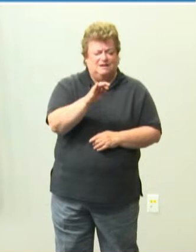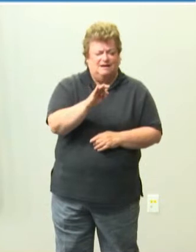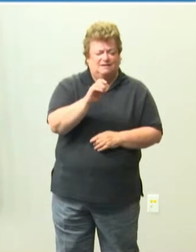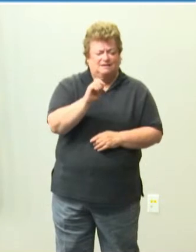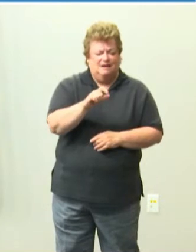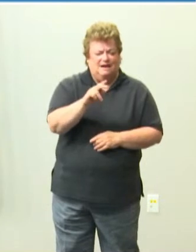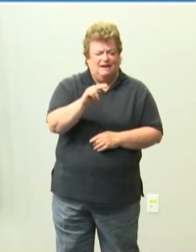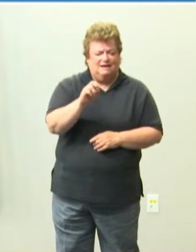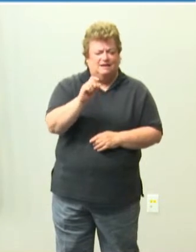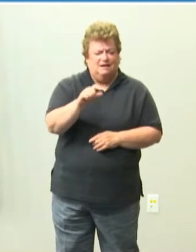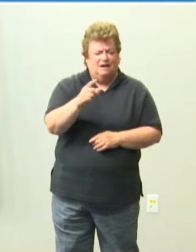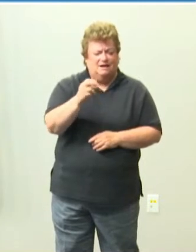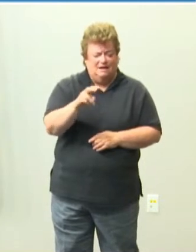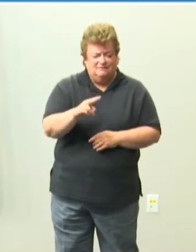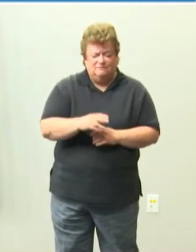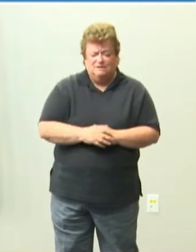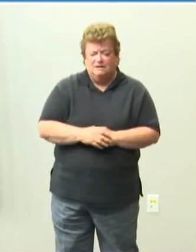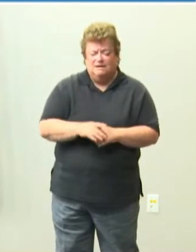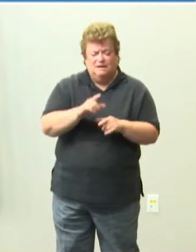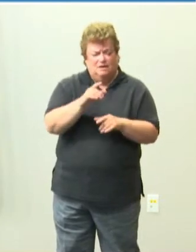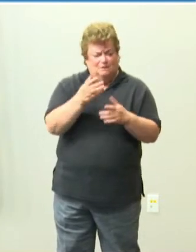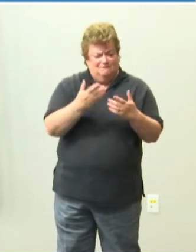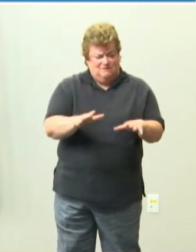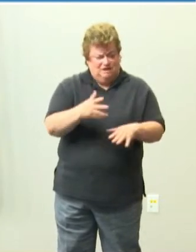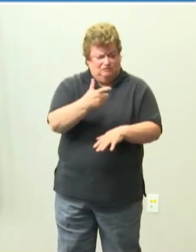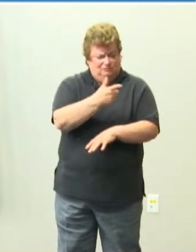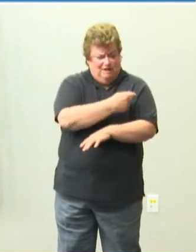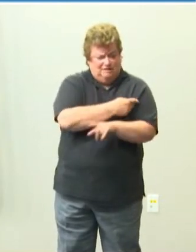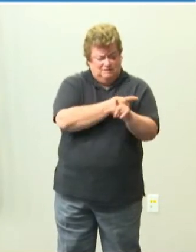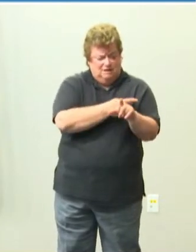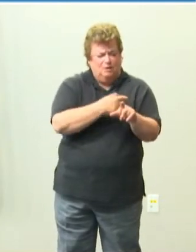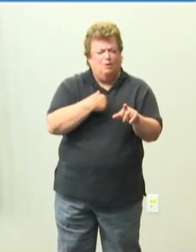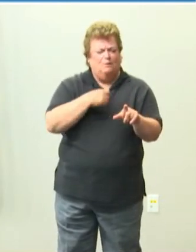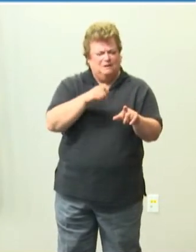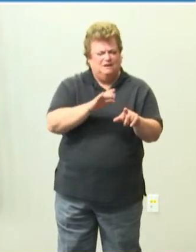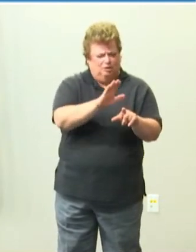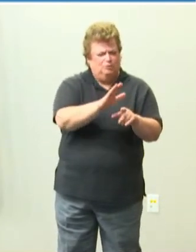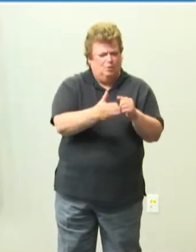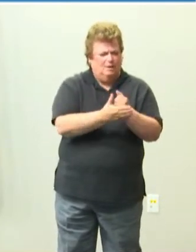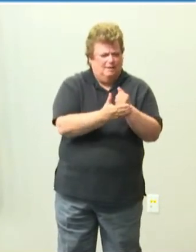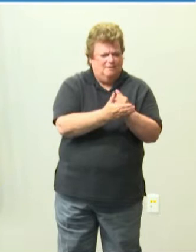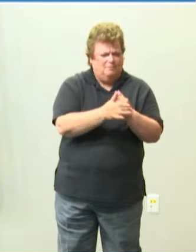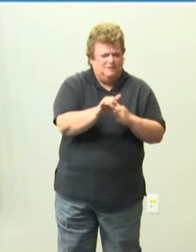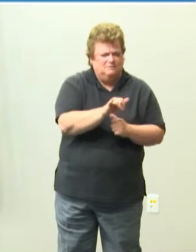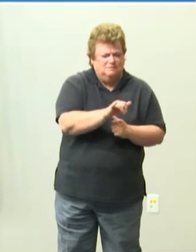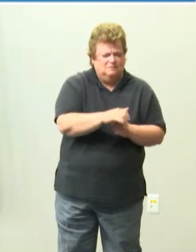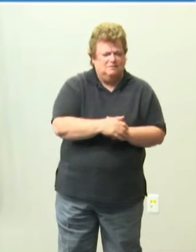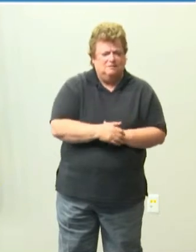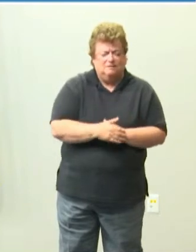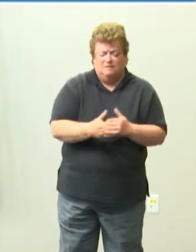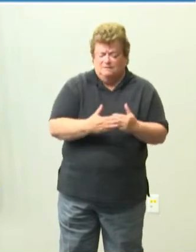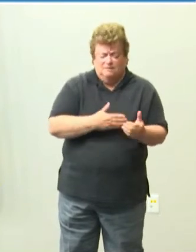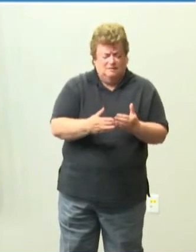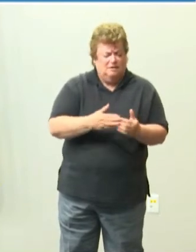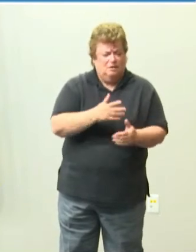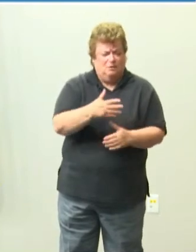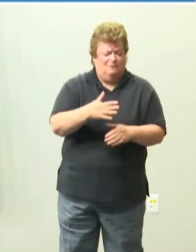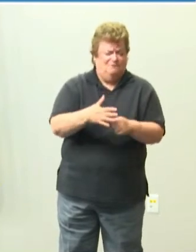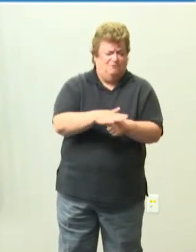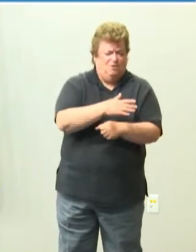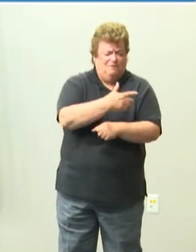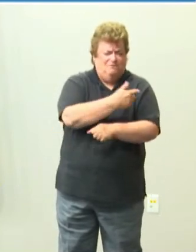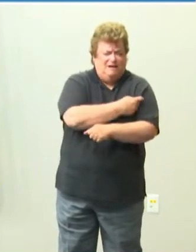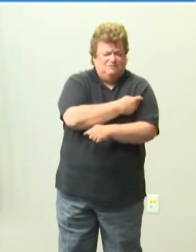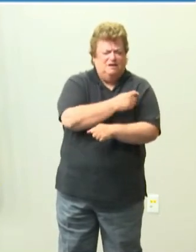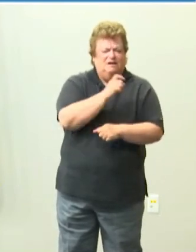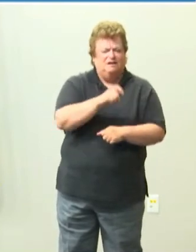covid19.lincoln.ne.gov. If you are already vaccinated, we need your help too. Even if you are fully vaccinated, we need you to